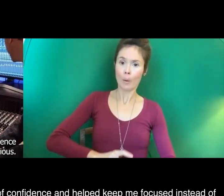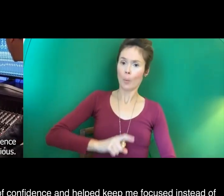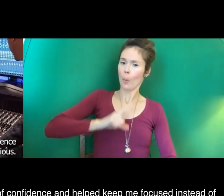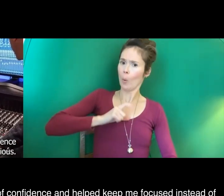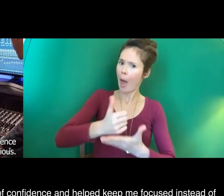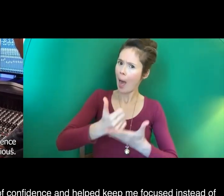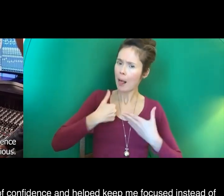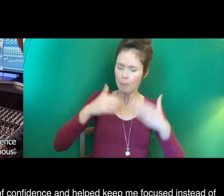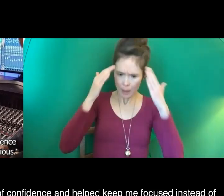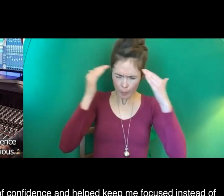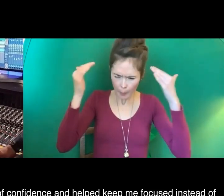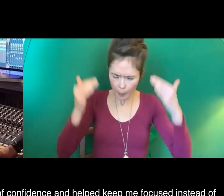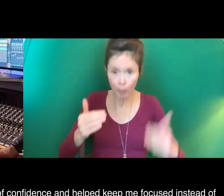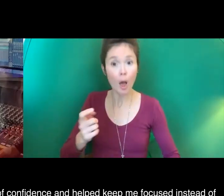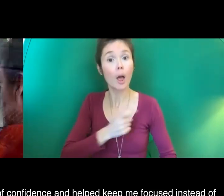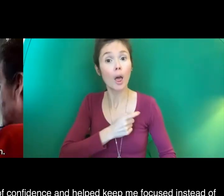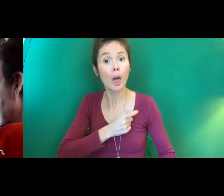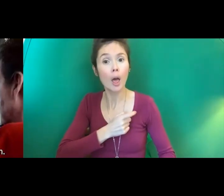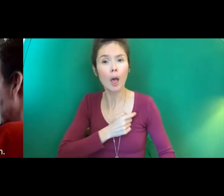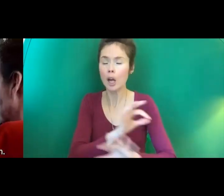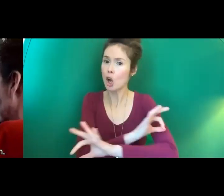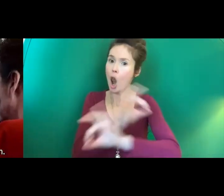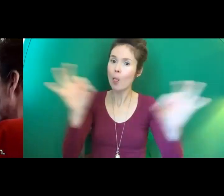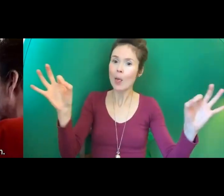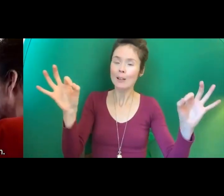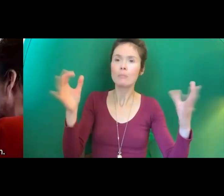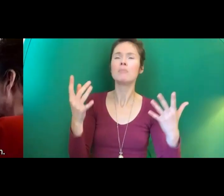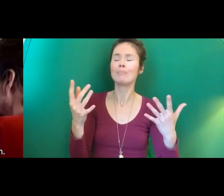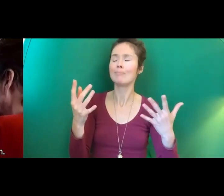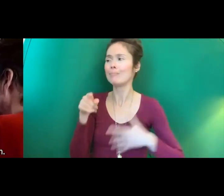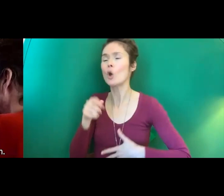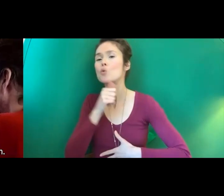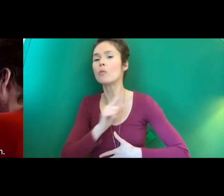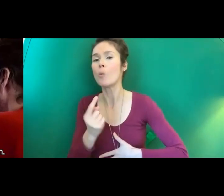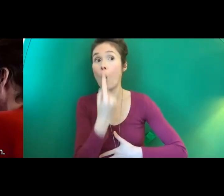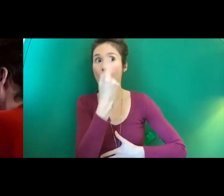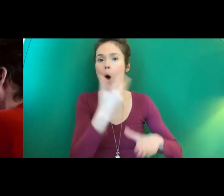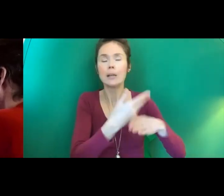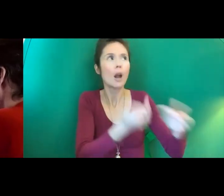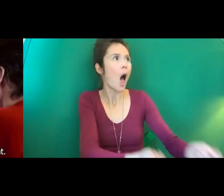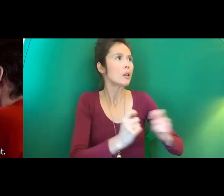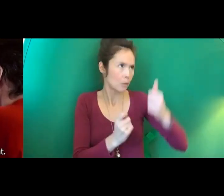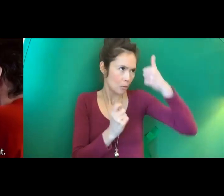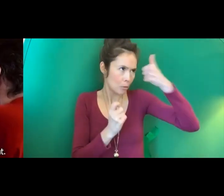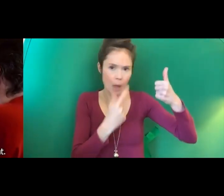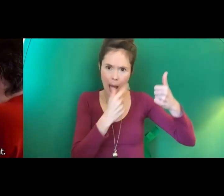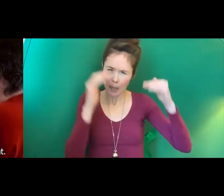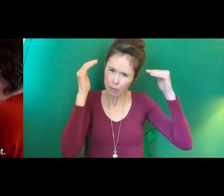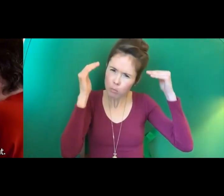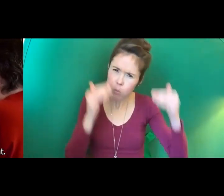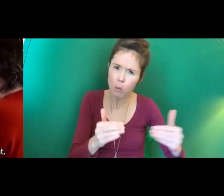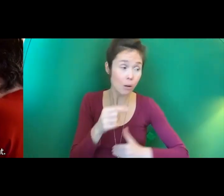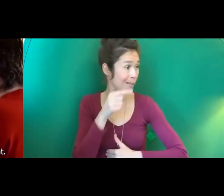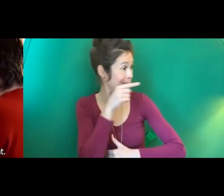instead of being anxious. I like when I have a single set task to focus on. Kelly and Merriman are